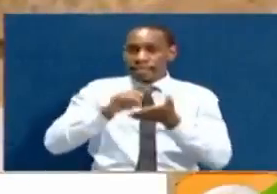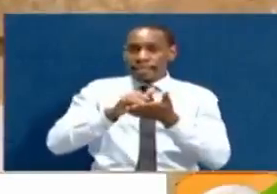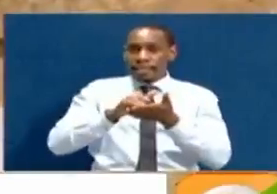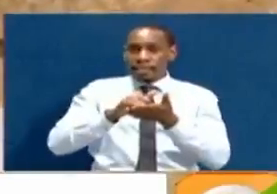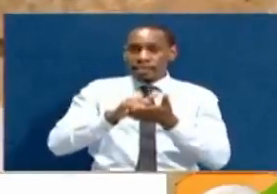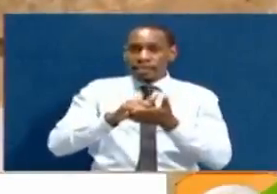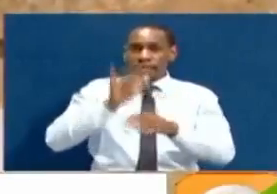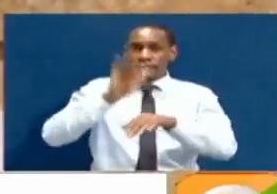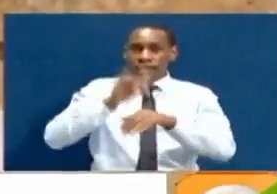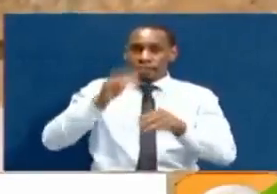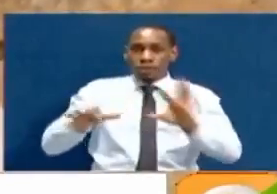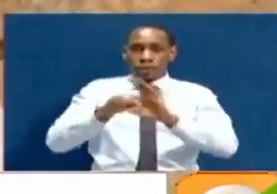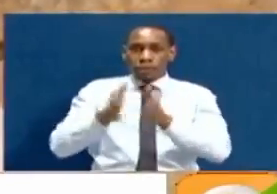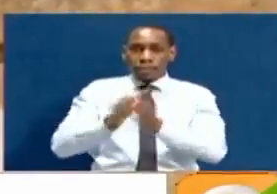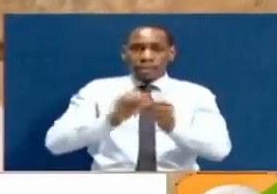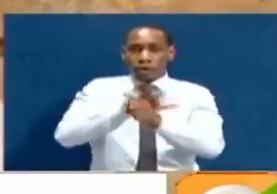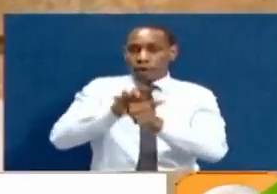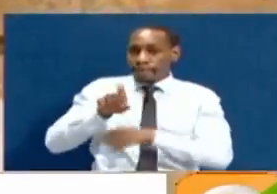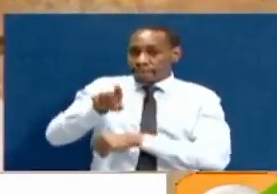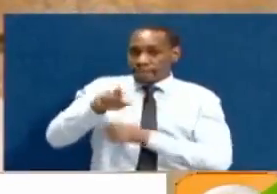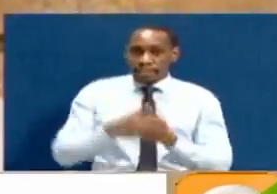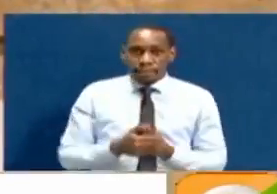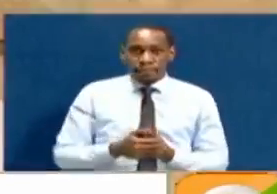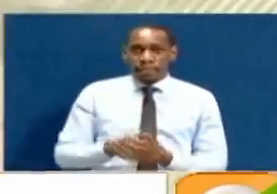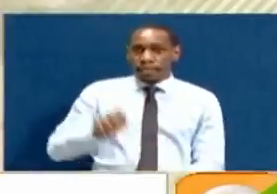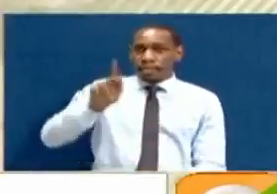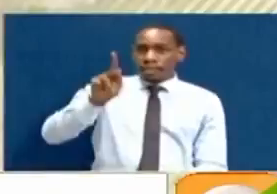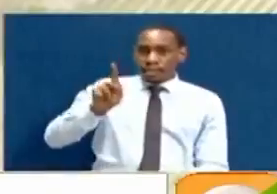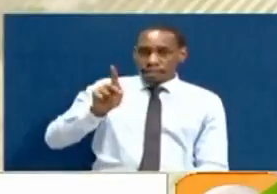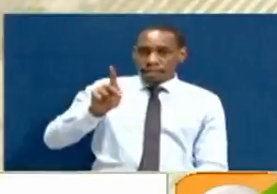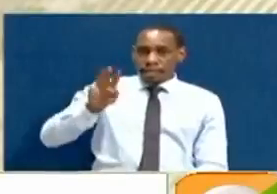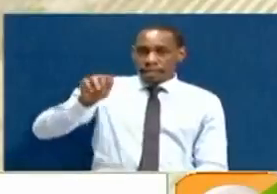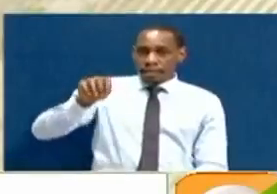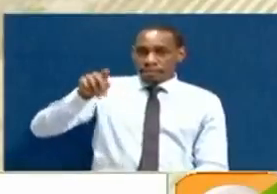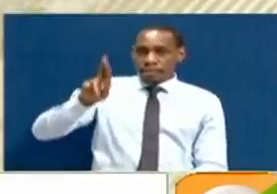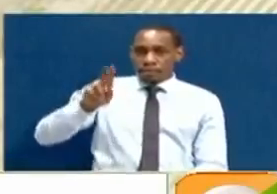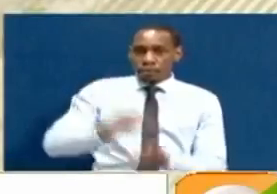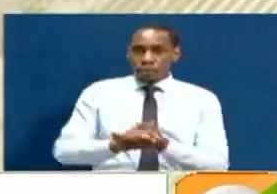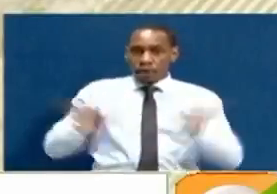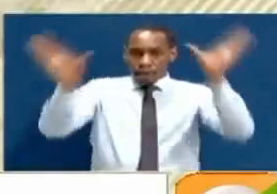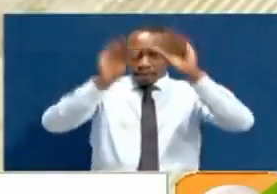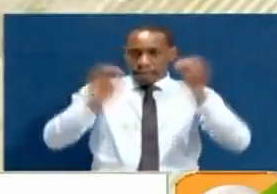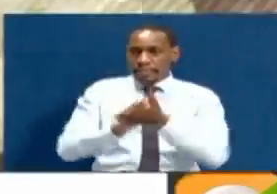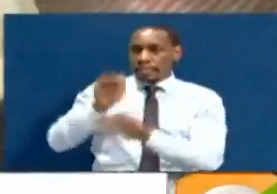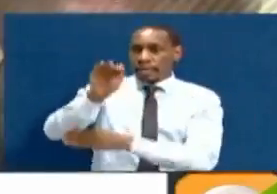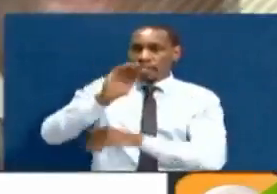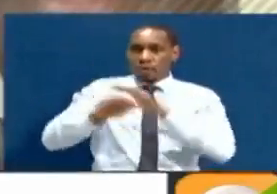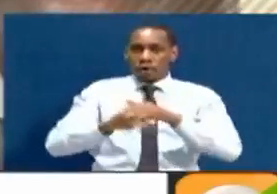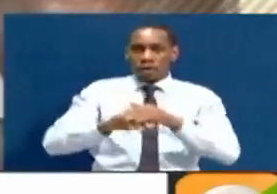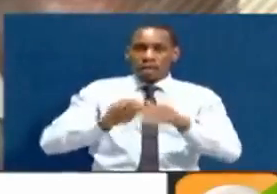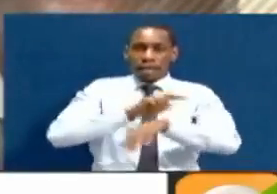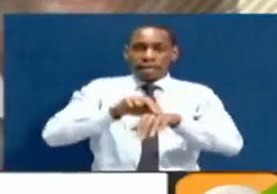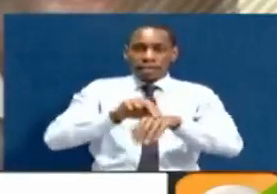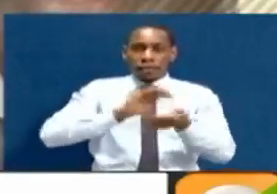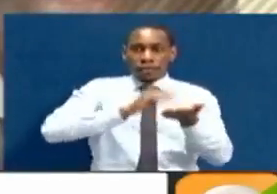of complications arising from the novel coronavirus. Kenya Medical Association President Dr. Wera Onyino has called out the national